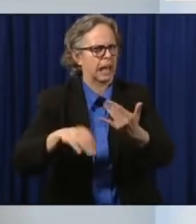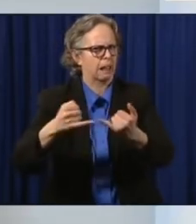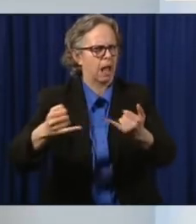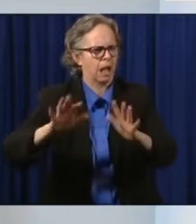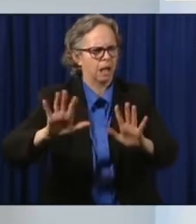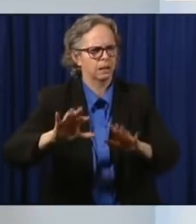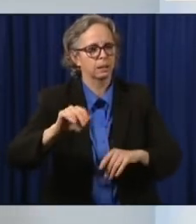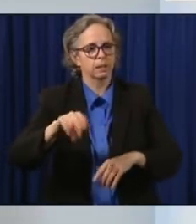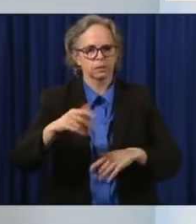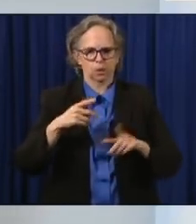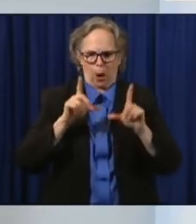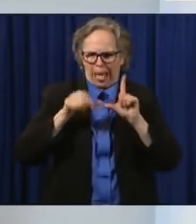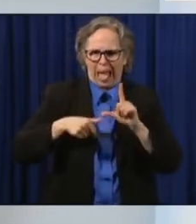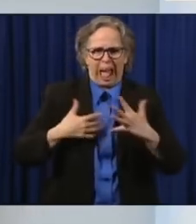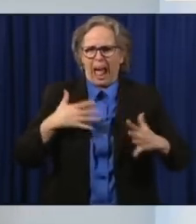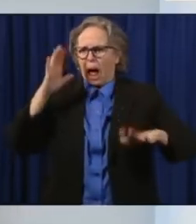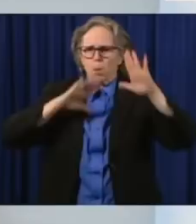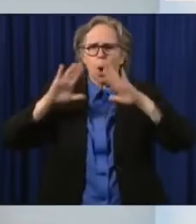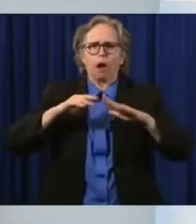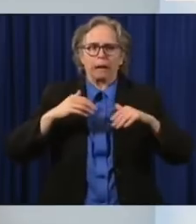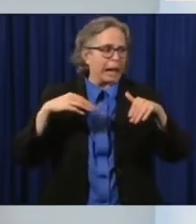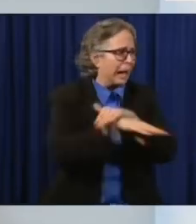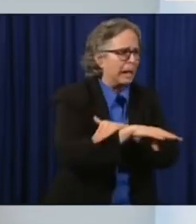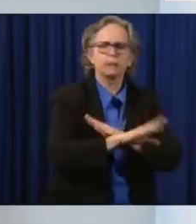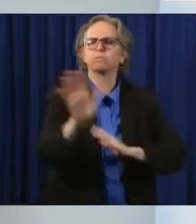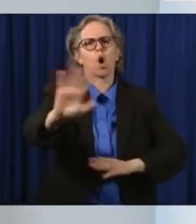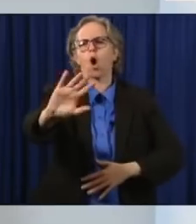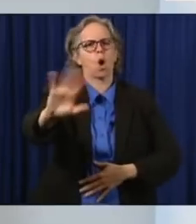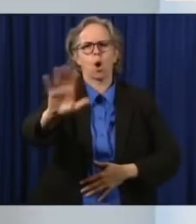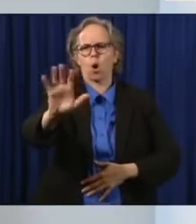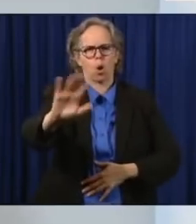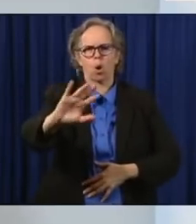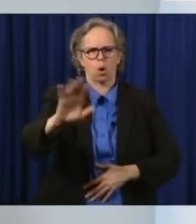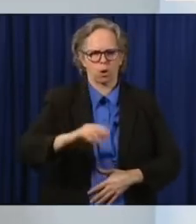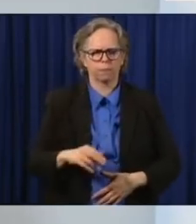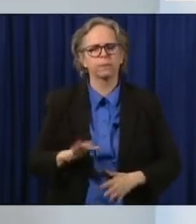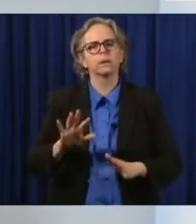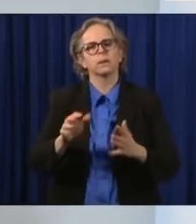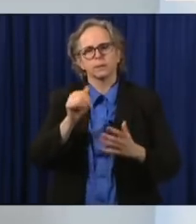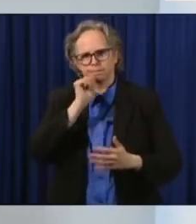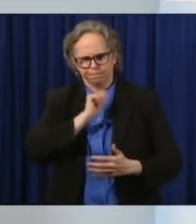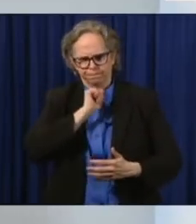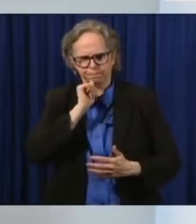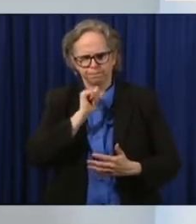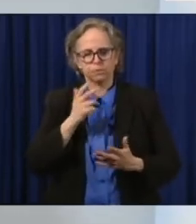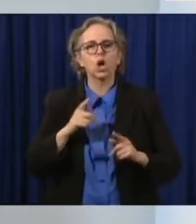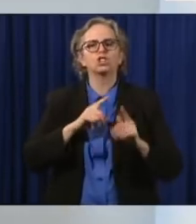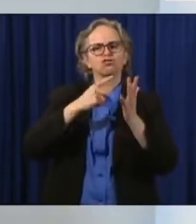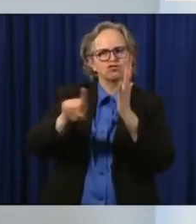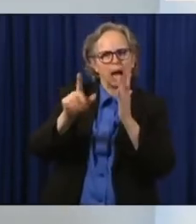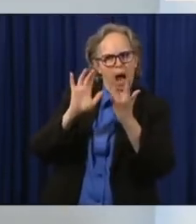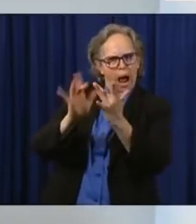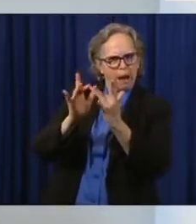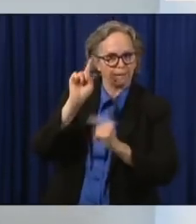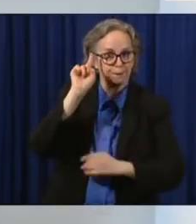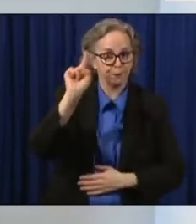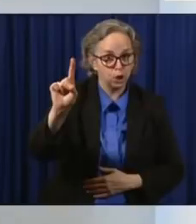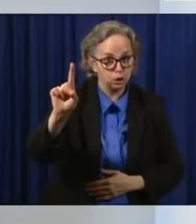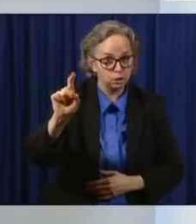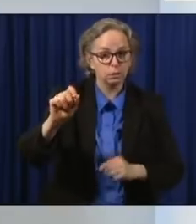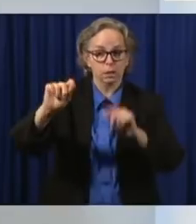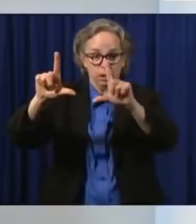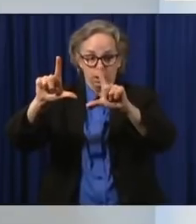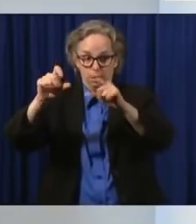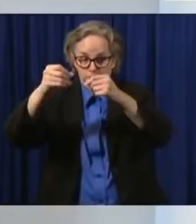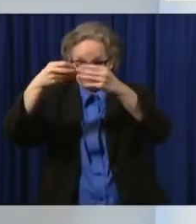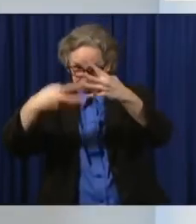just because the BMV is open. So again, encouraging people to use the online resources. If you do plan on